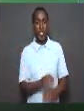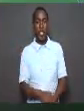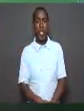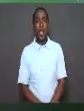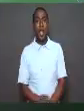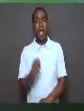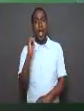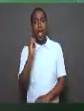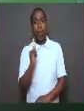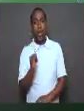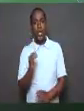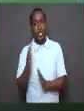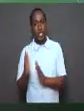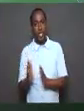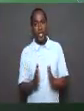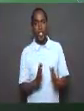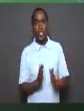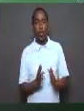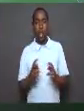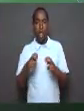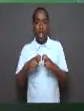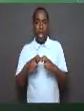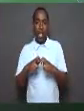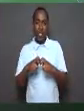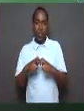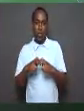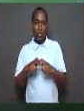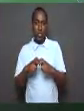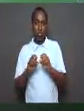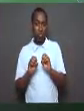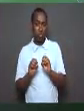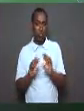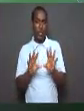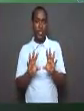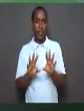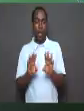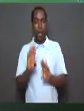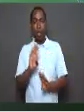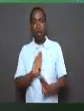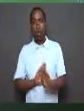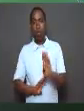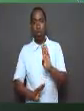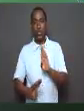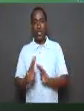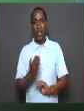formed as electrons are scattered by the biological